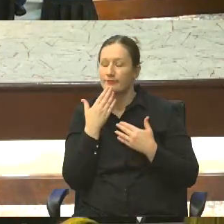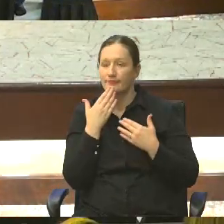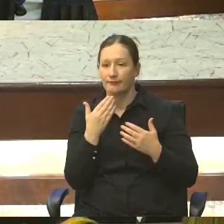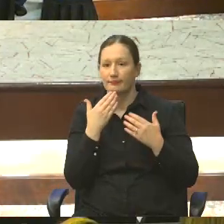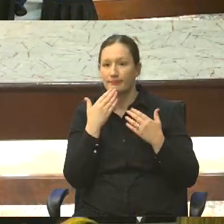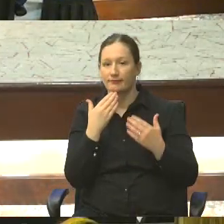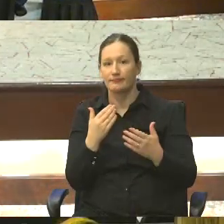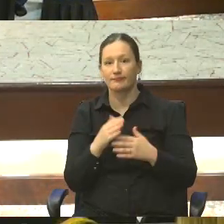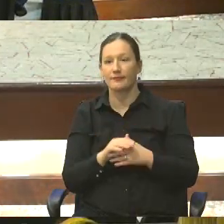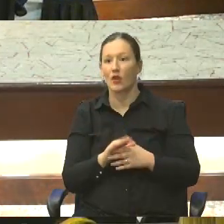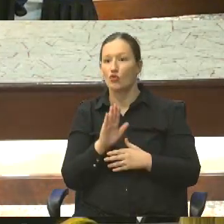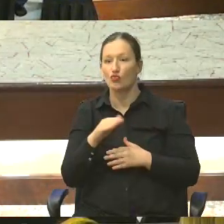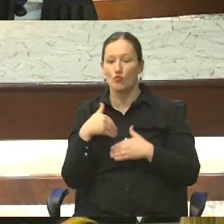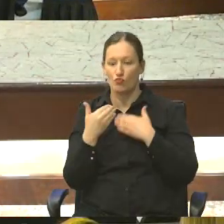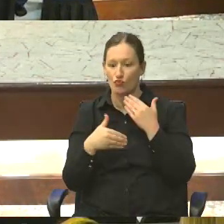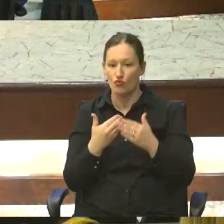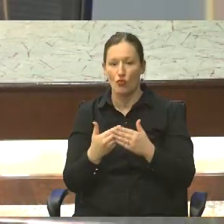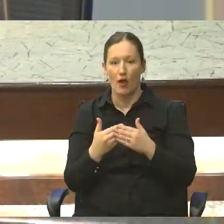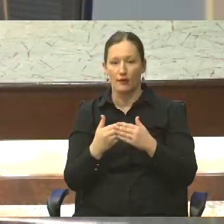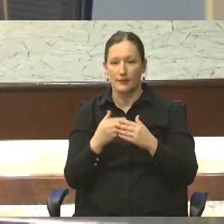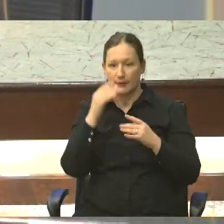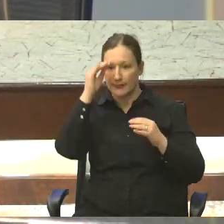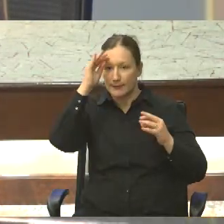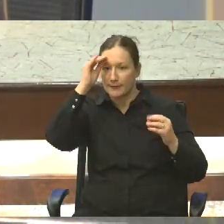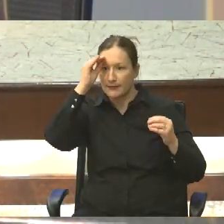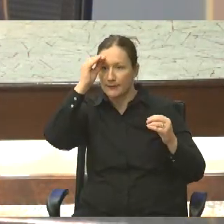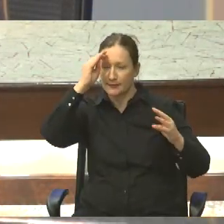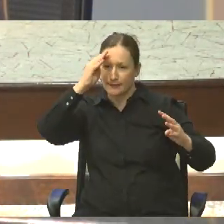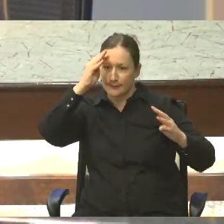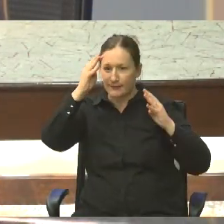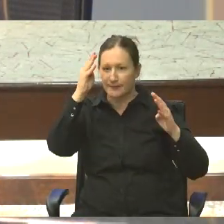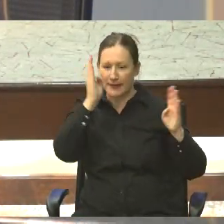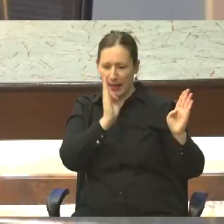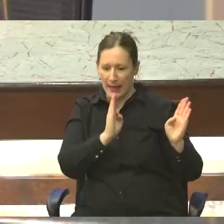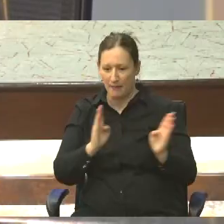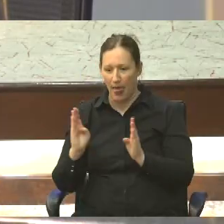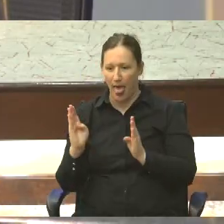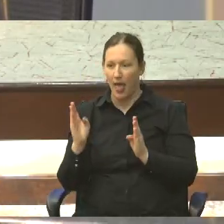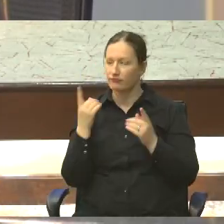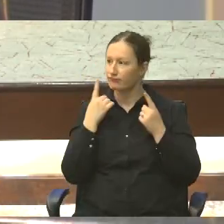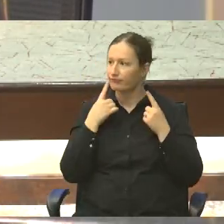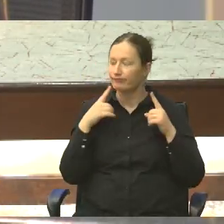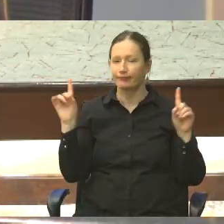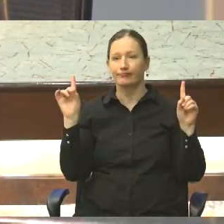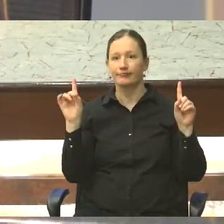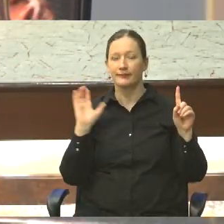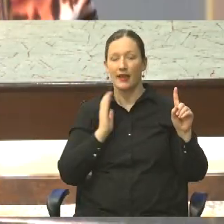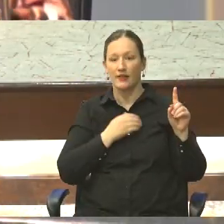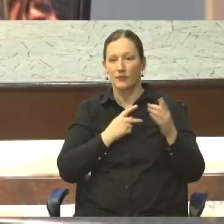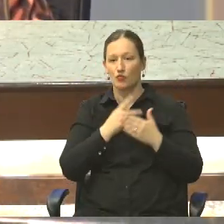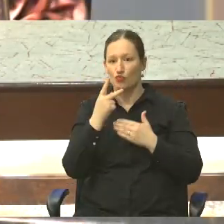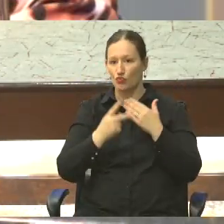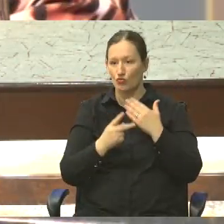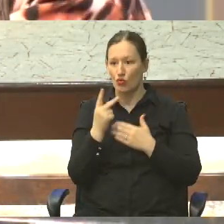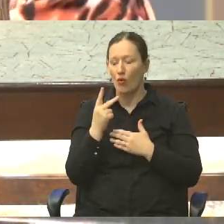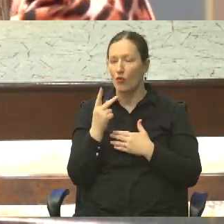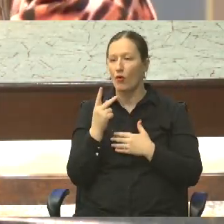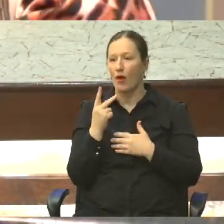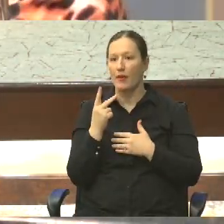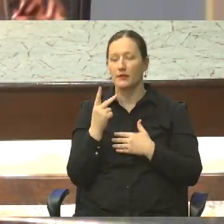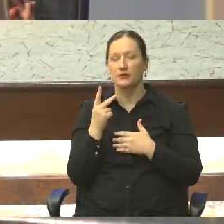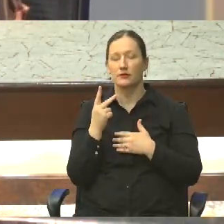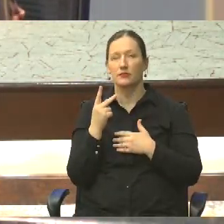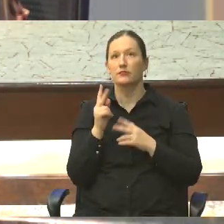the progress that we've accomplished with this program. Y'all know it's